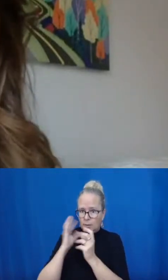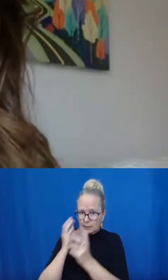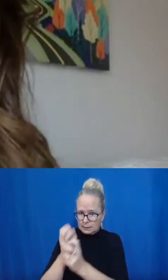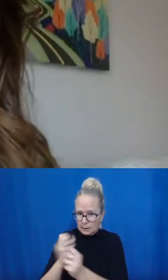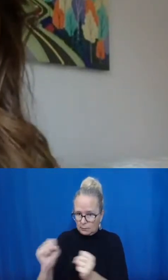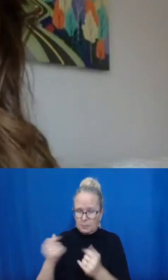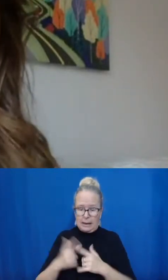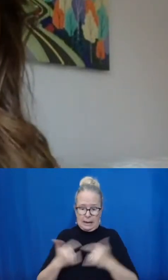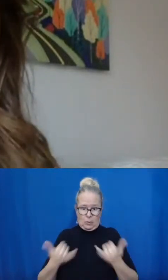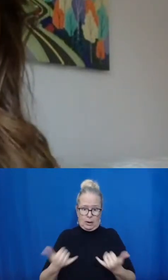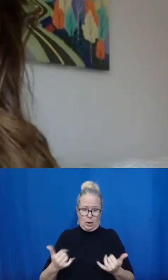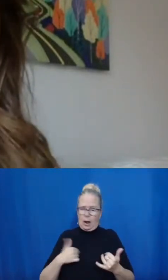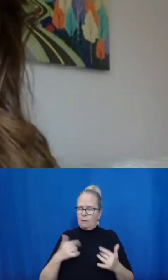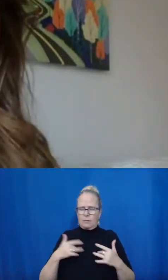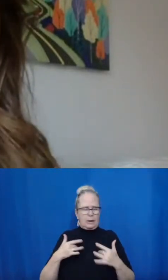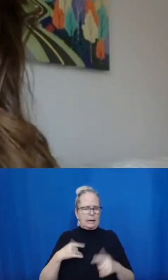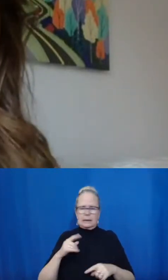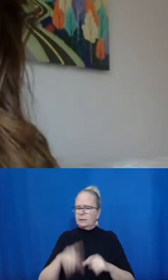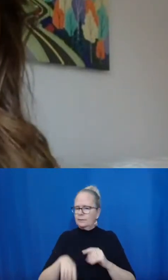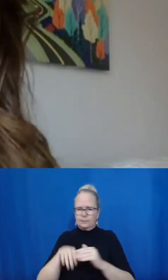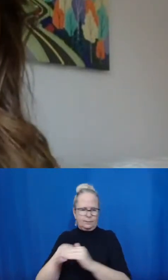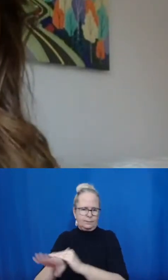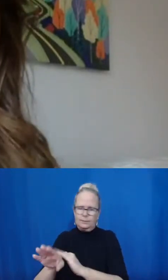not be out